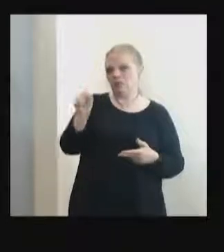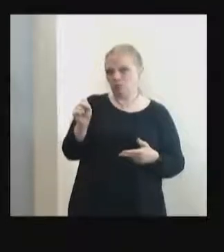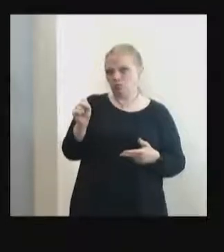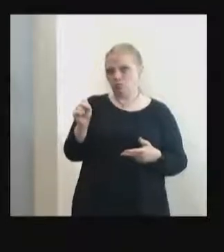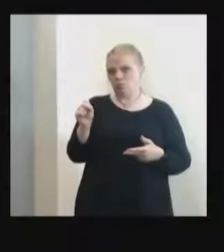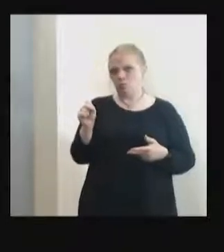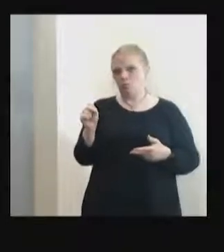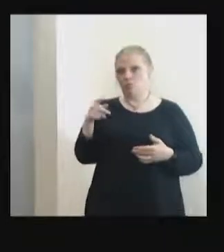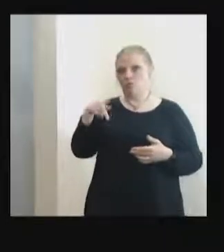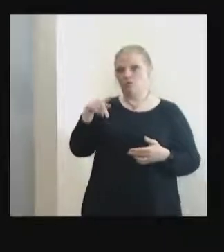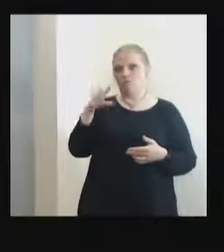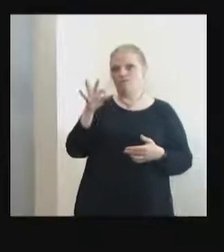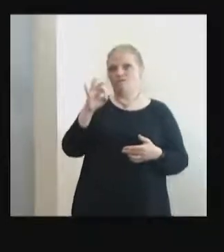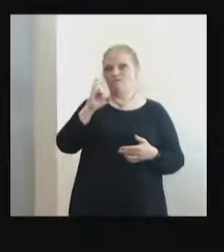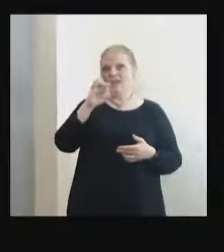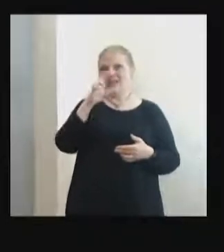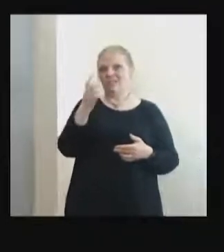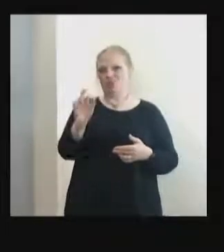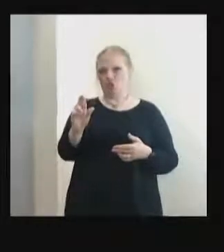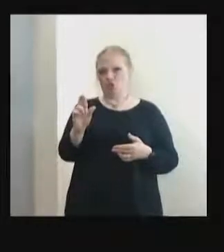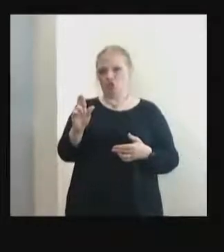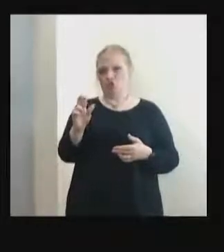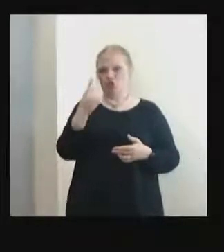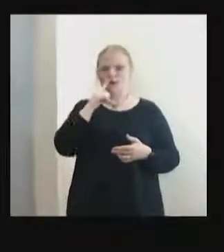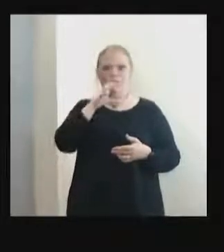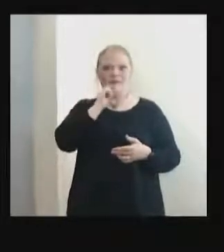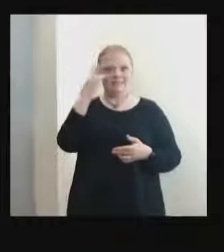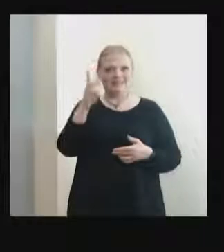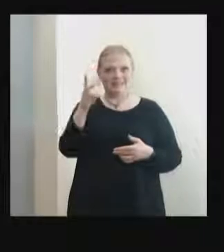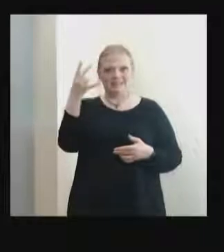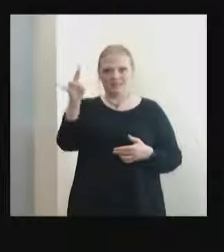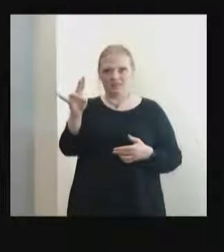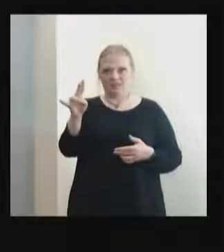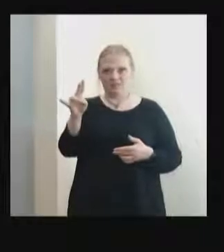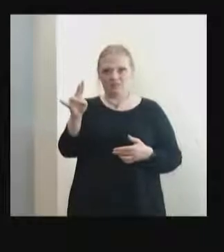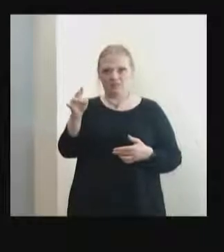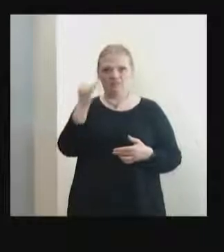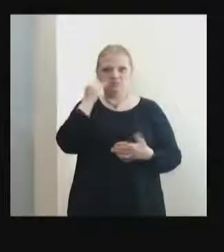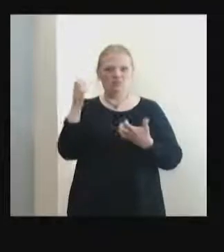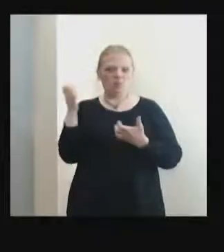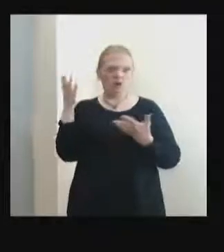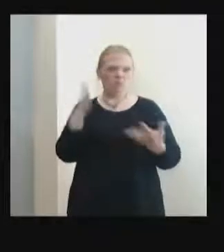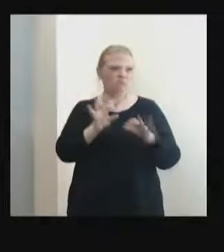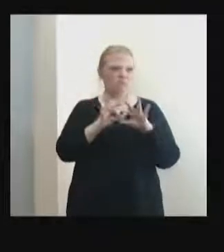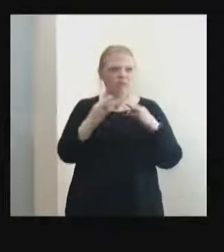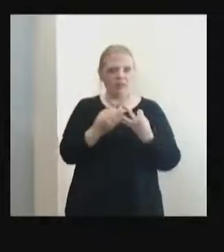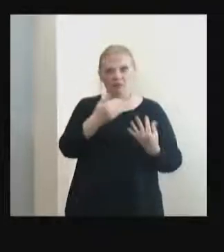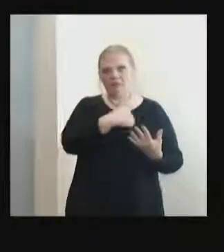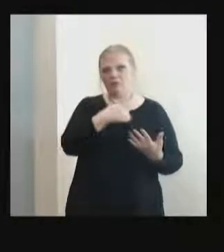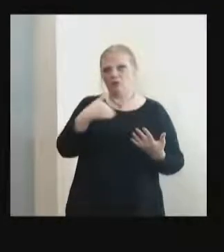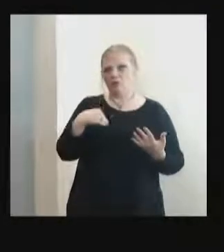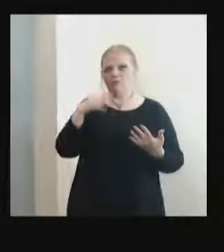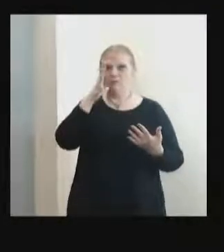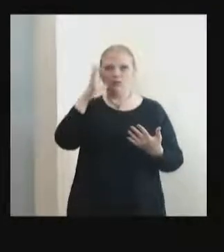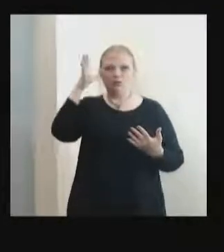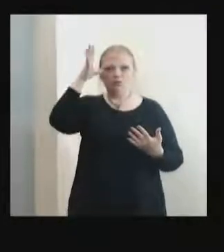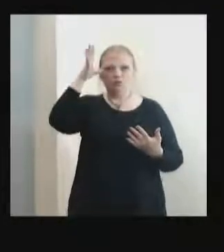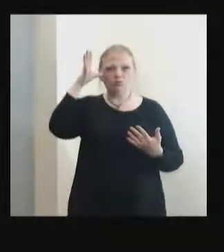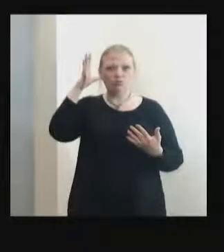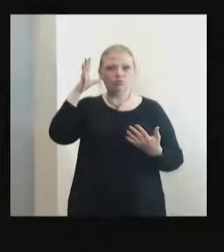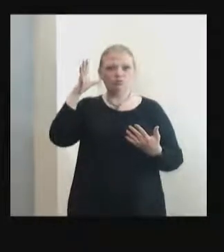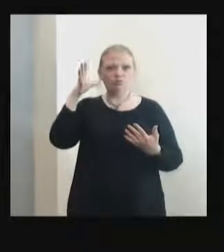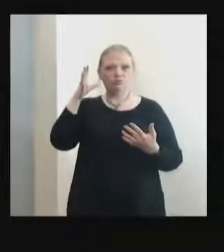going to be offering Pfizer doses for 16 and 17-year-old. And if they want to bring their family members, like their parents,